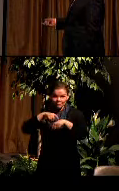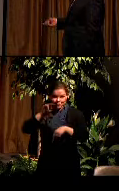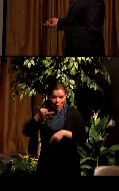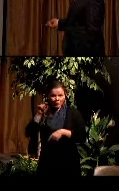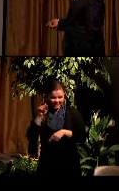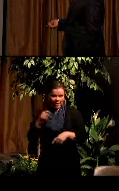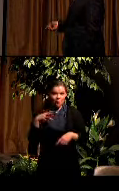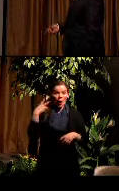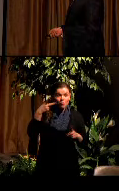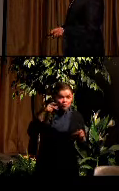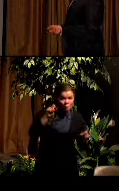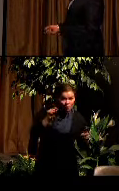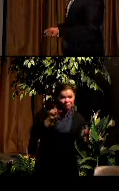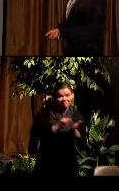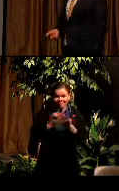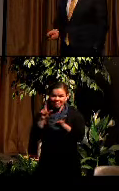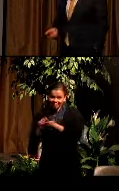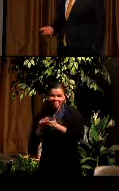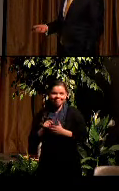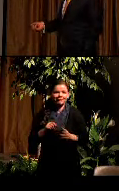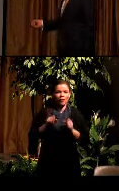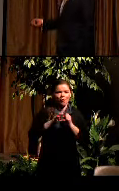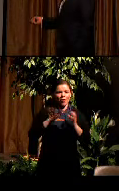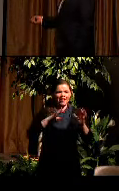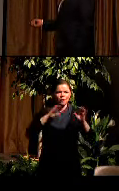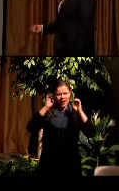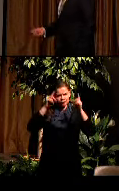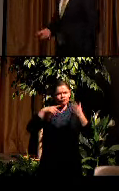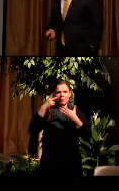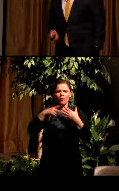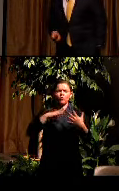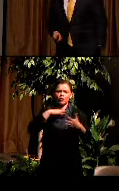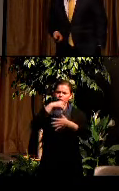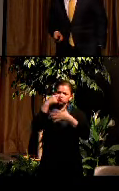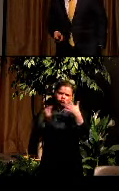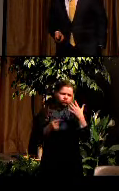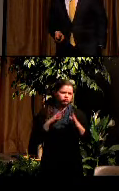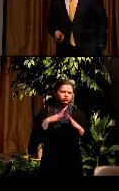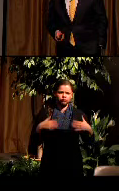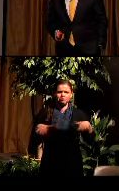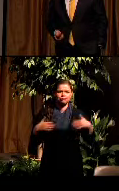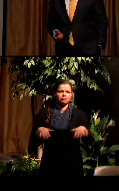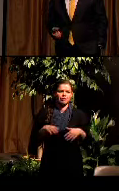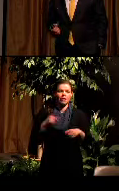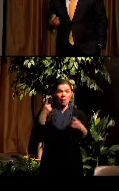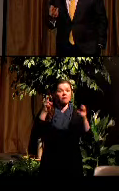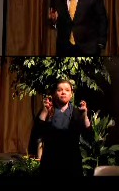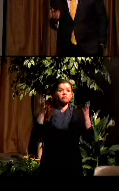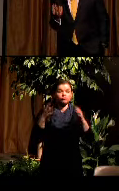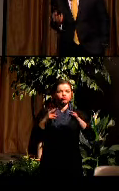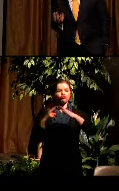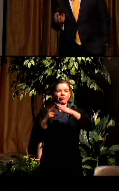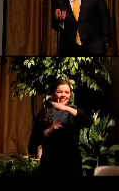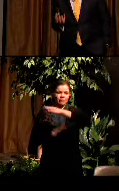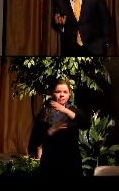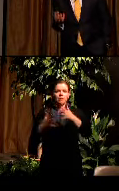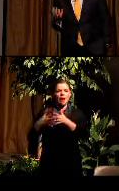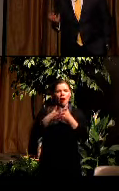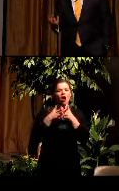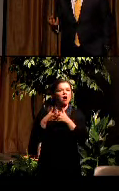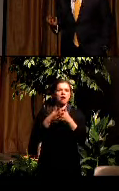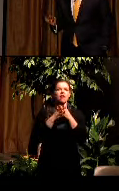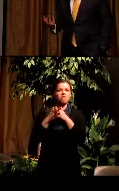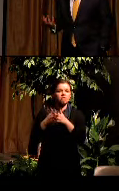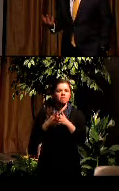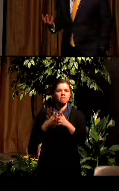of really cool education programs, and I'm going to just tell you about two. One of which is Bridging the Americas, which is a program where we pair classrooms here,